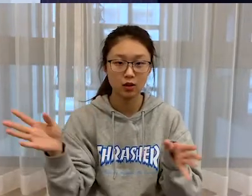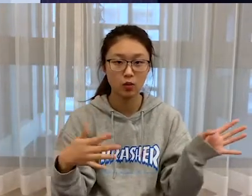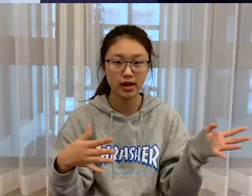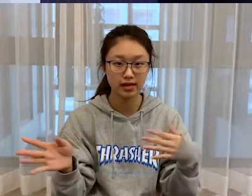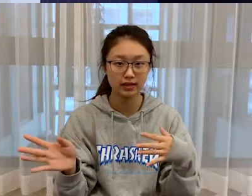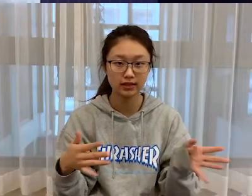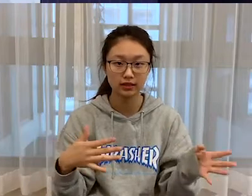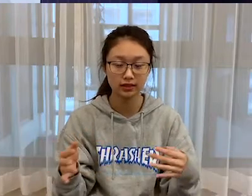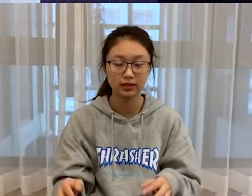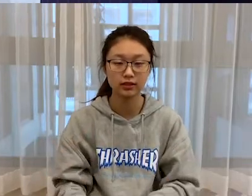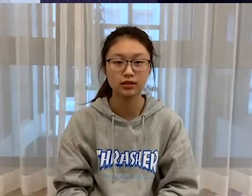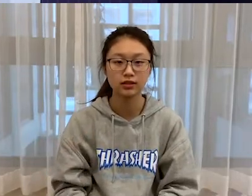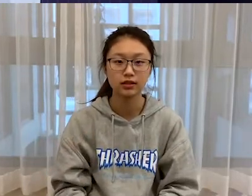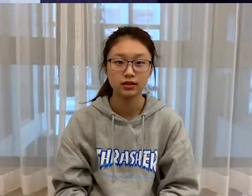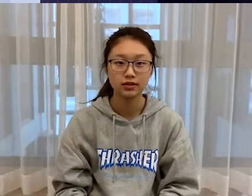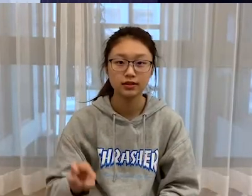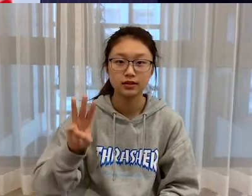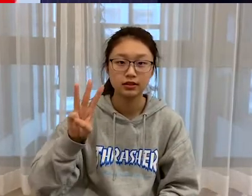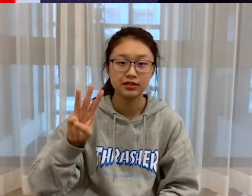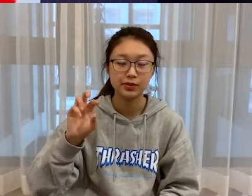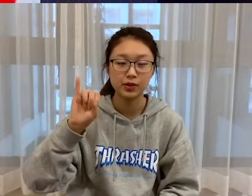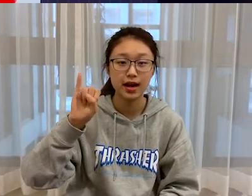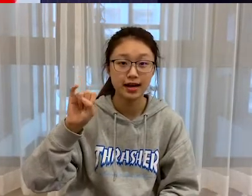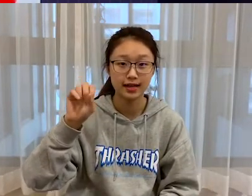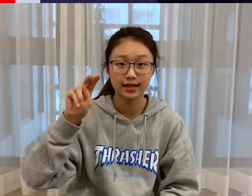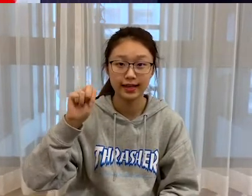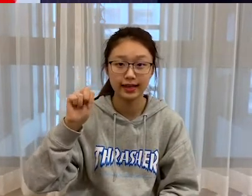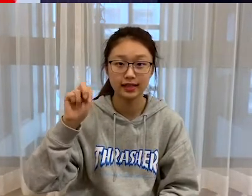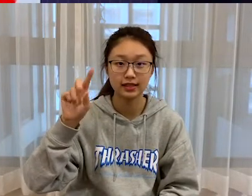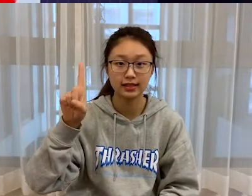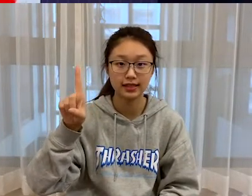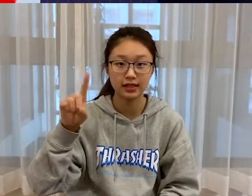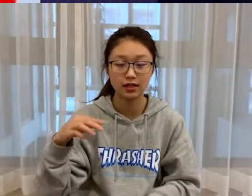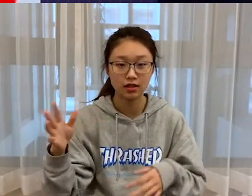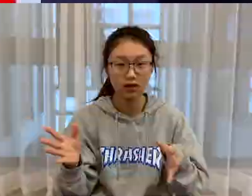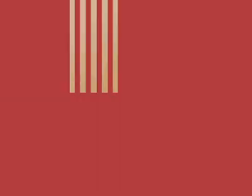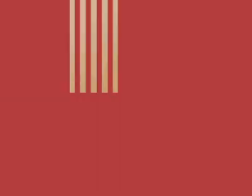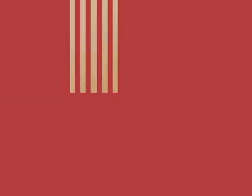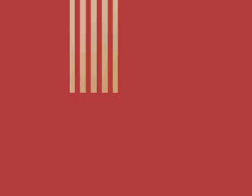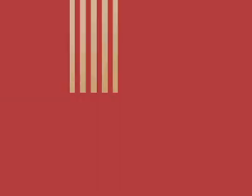it can also mean to, as an adjective, to air dry something, or rumor.